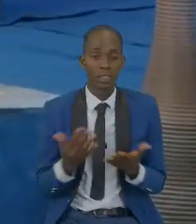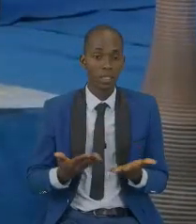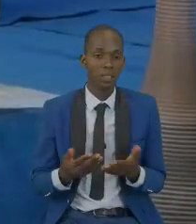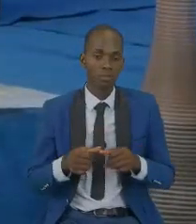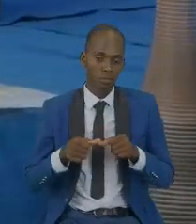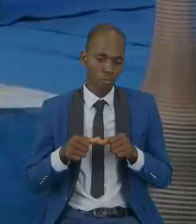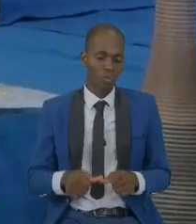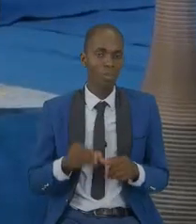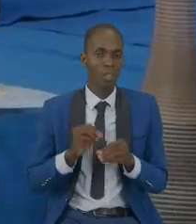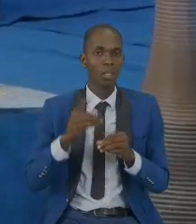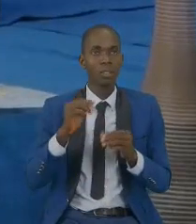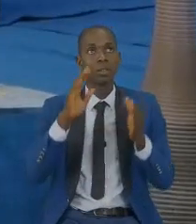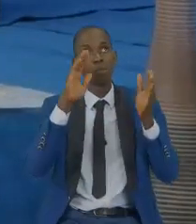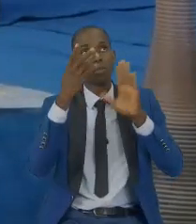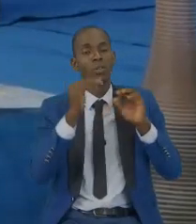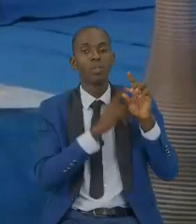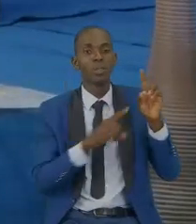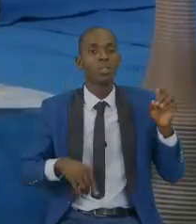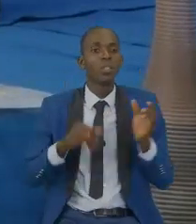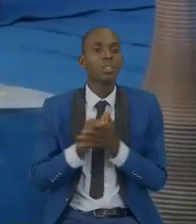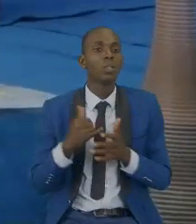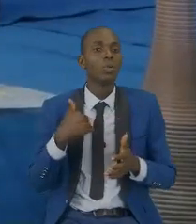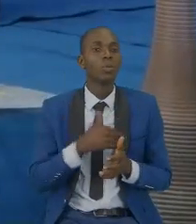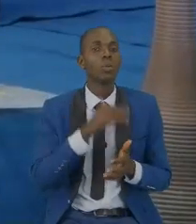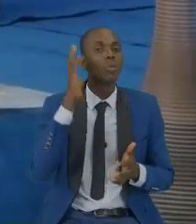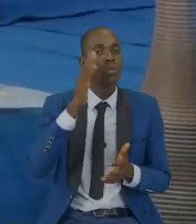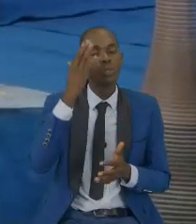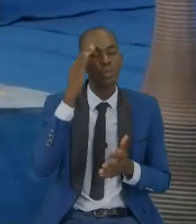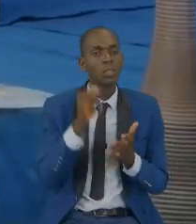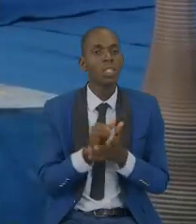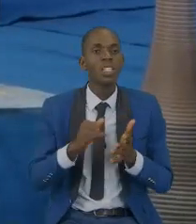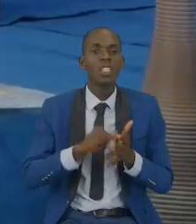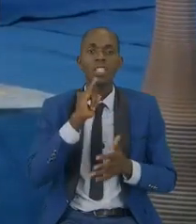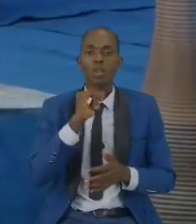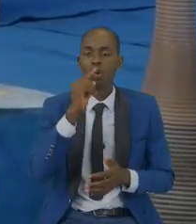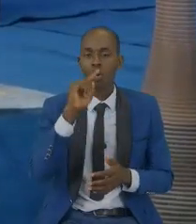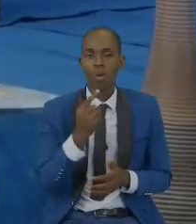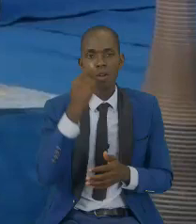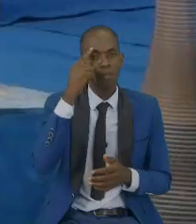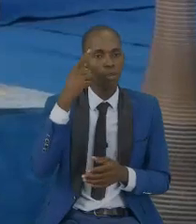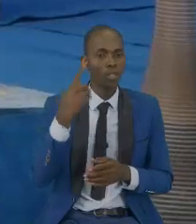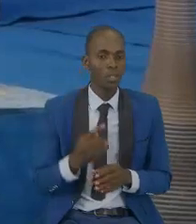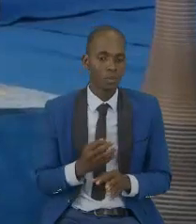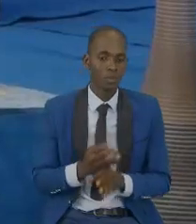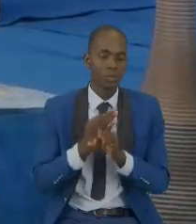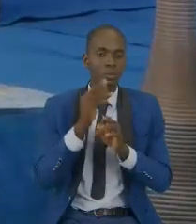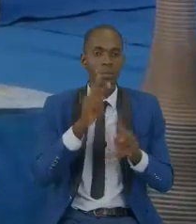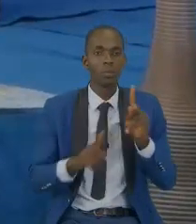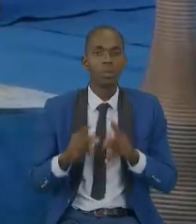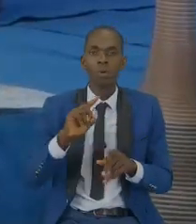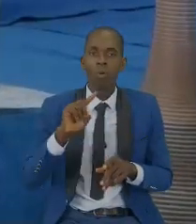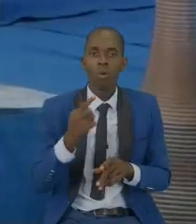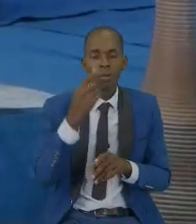God that we will know it's only for the tarrying people. It's only for the faithful people. It's only for the people